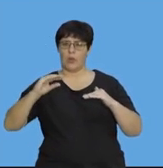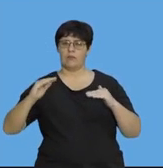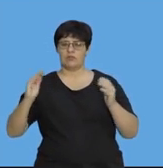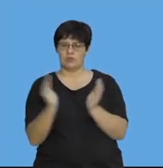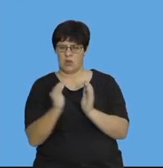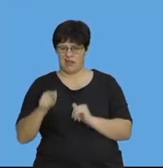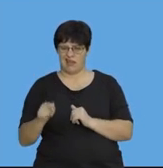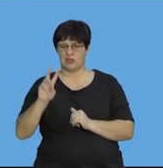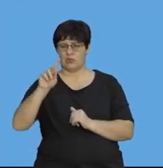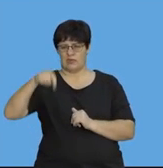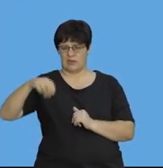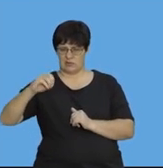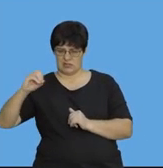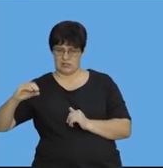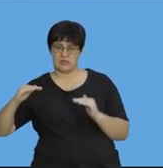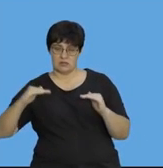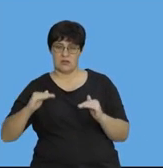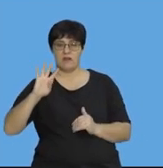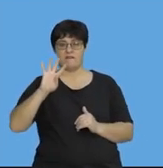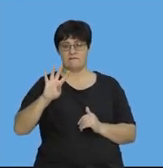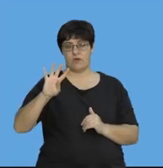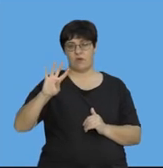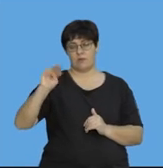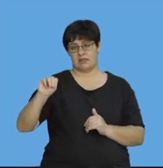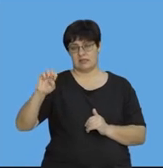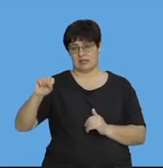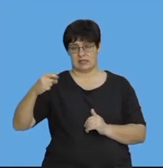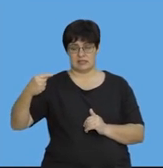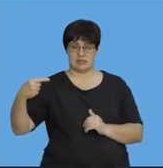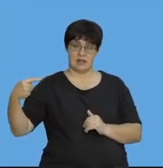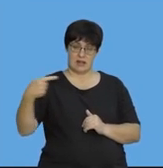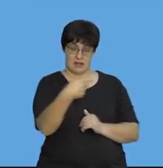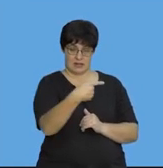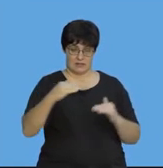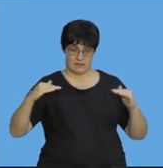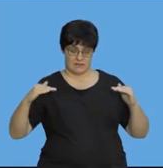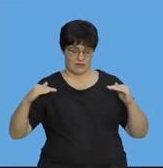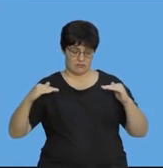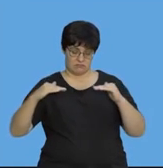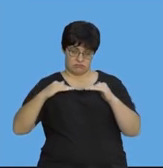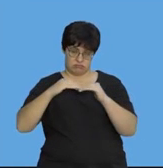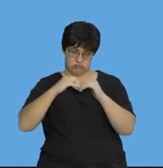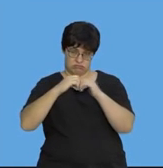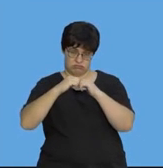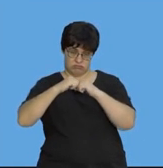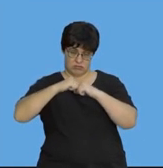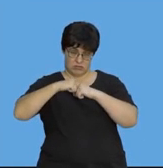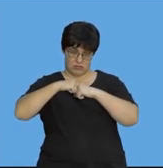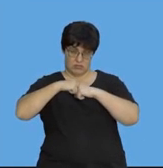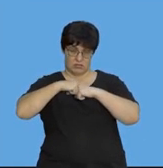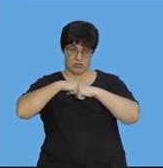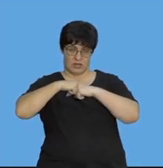one, which is going at 4 meters per second to the left. They collide,